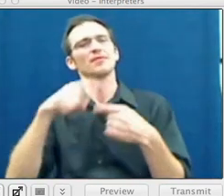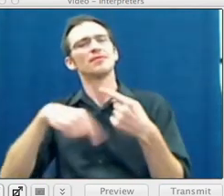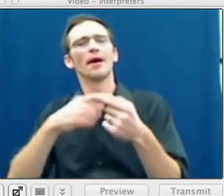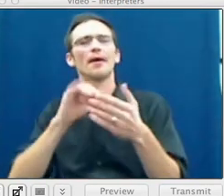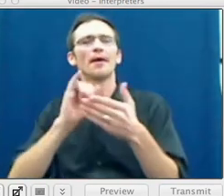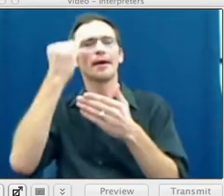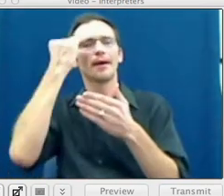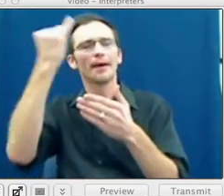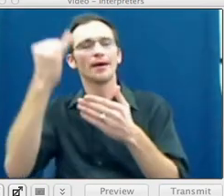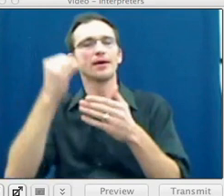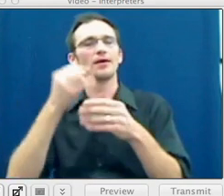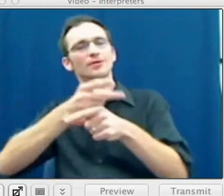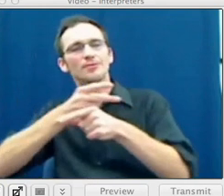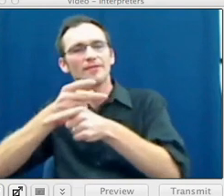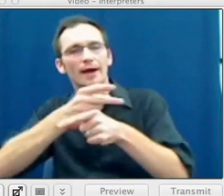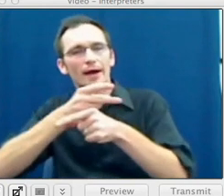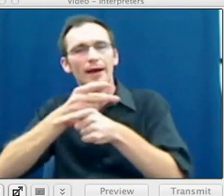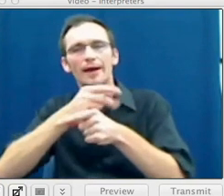conferencing.